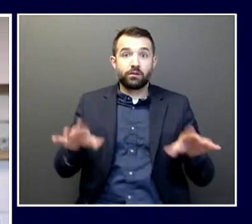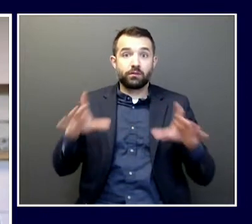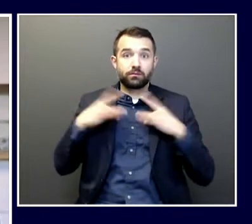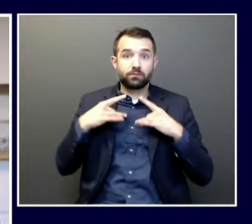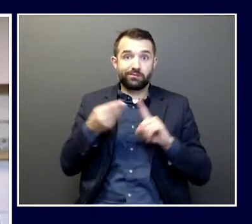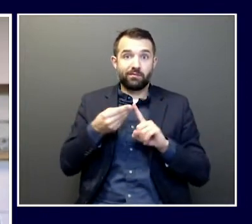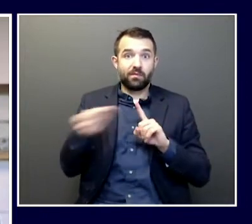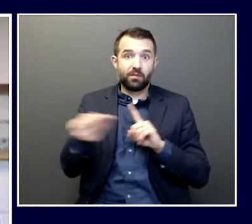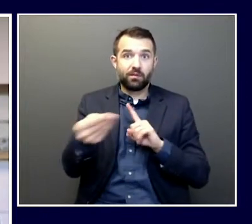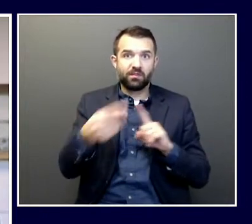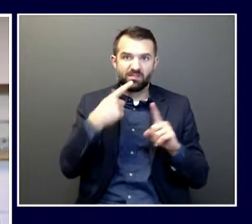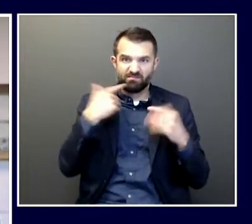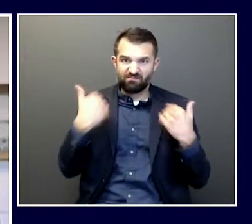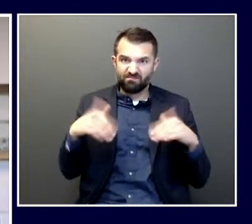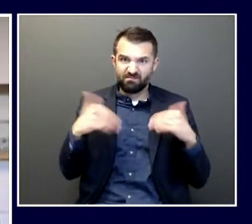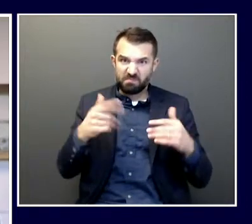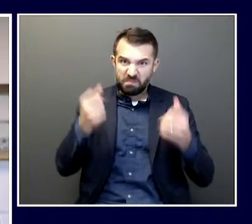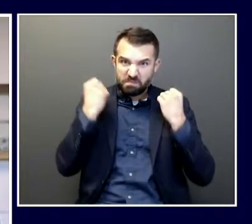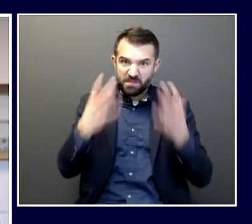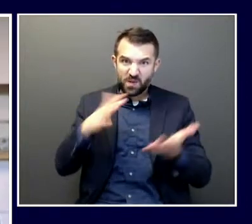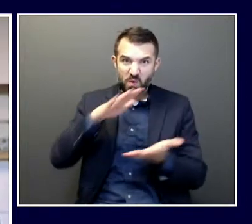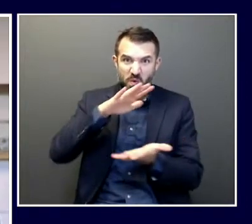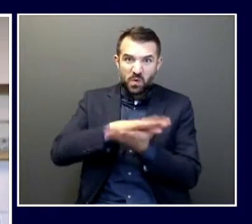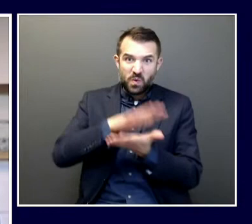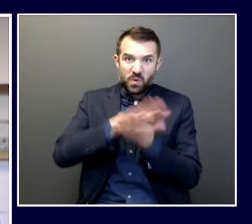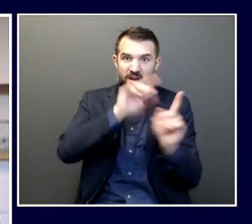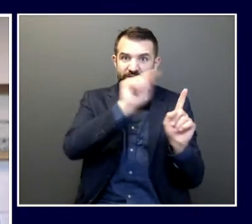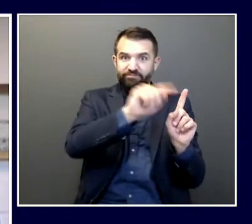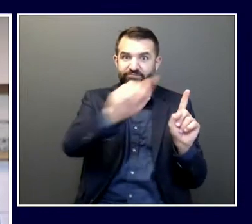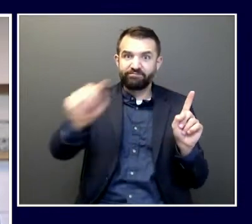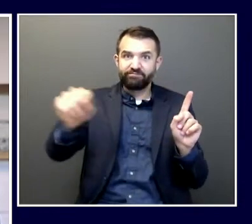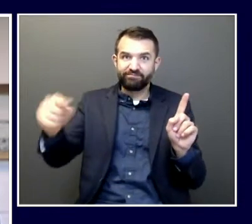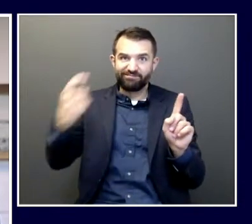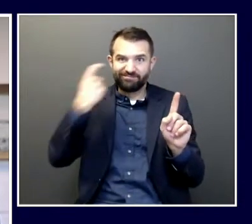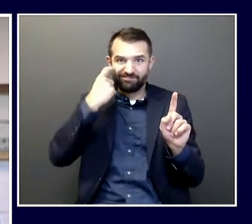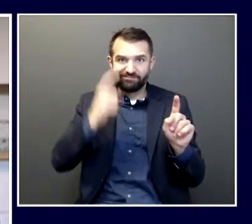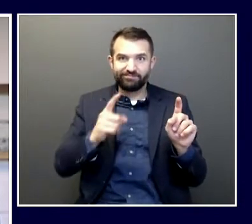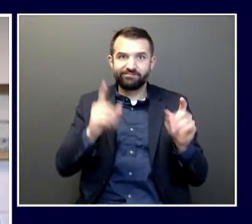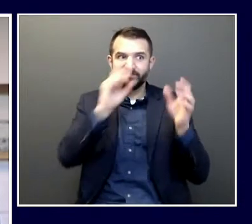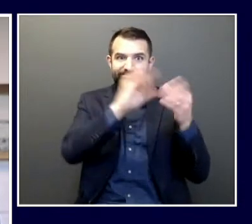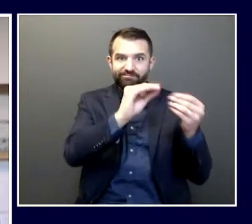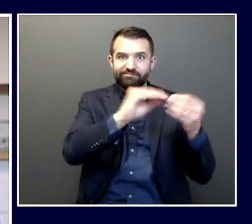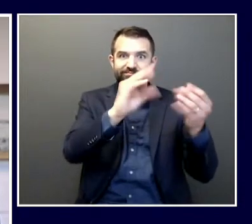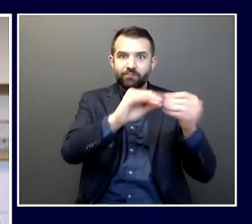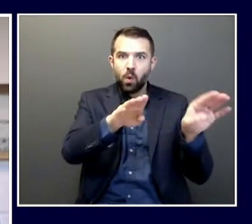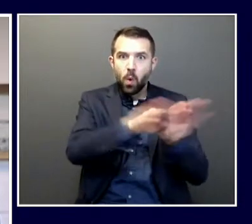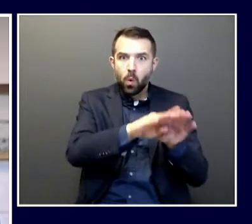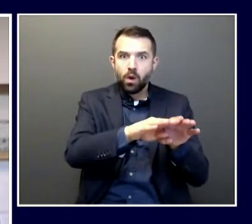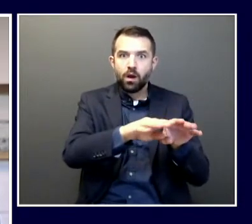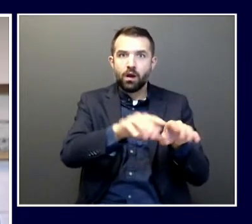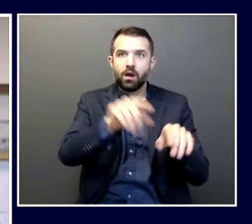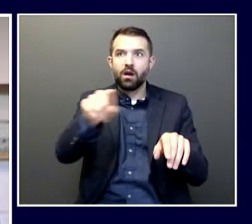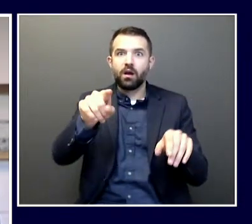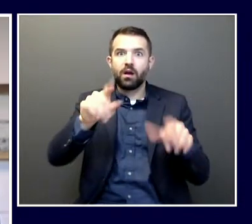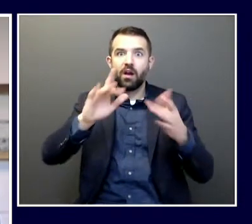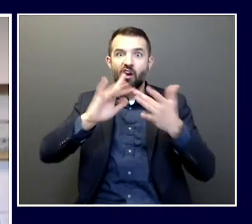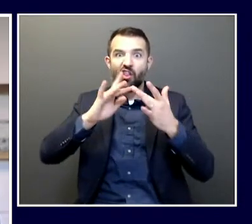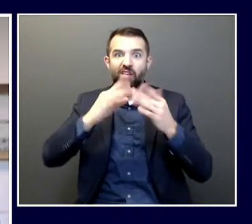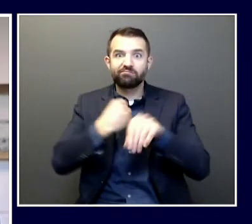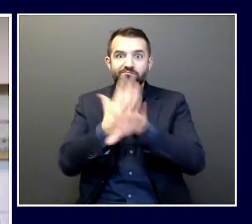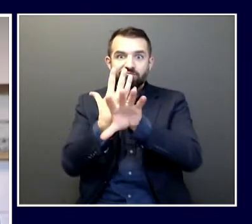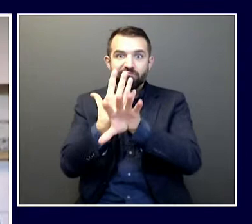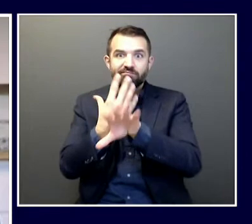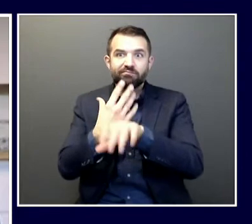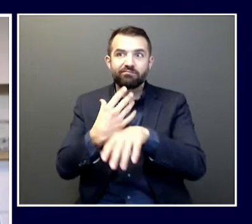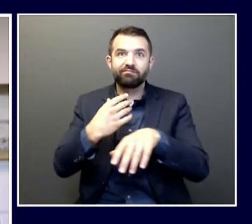that have issued the need to either close or go remote due to not only kids spreading the virus, but also staff